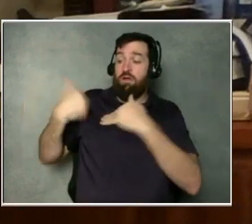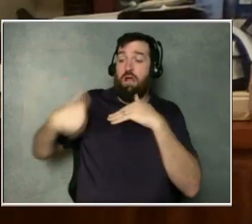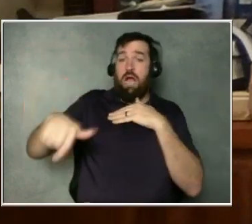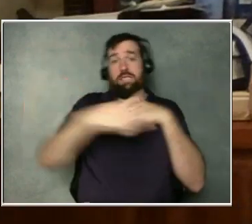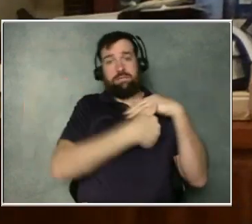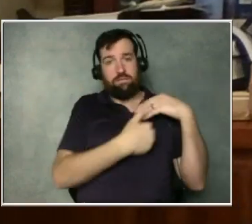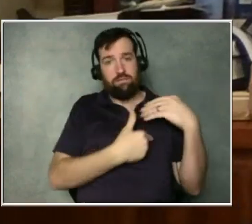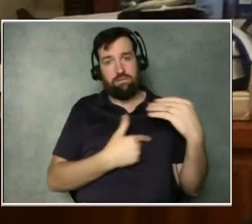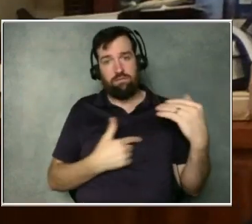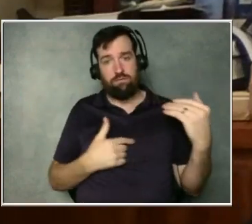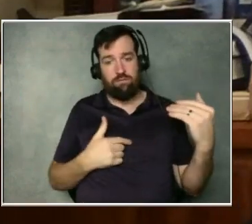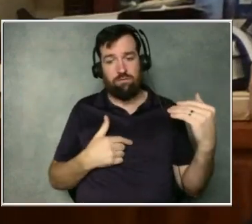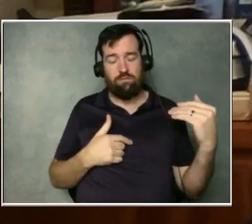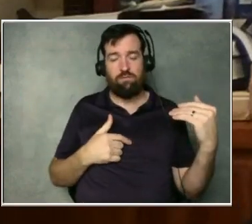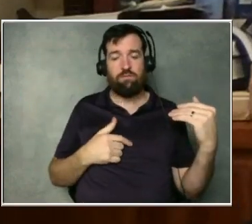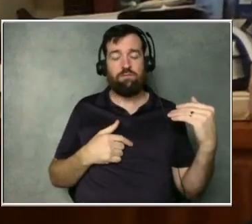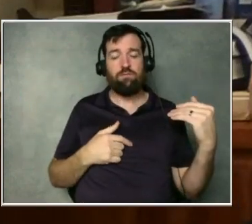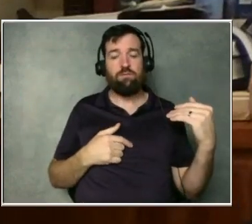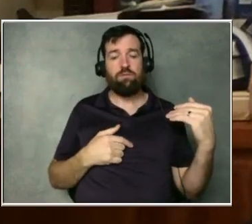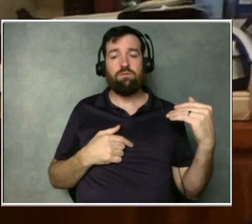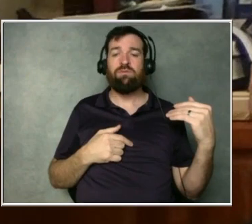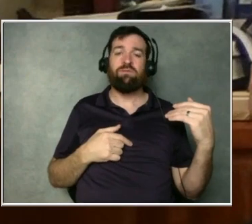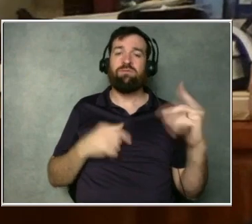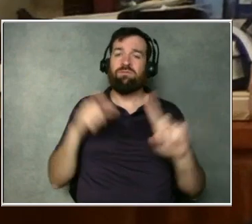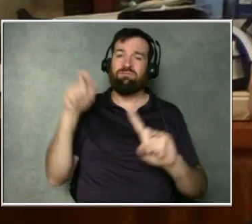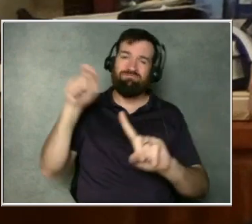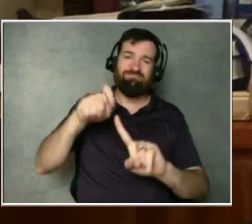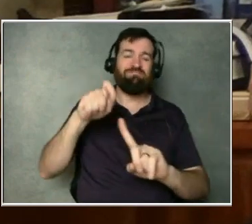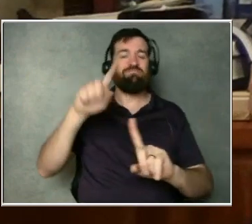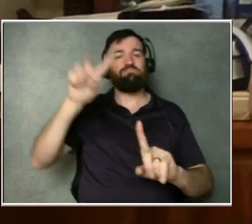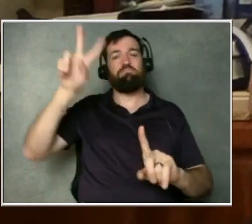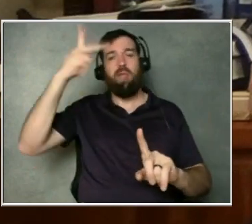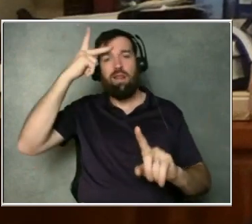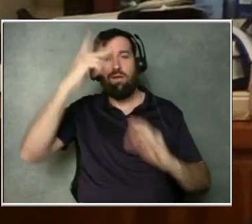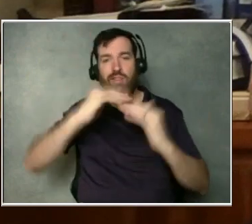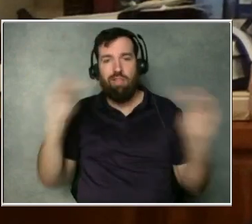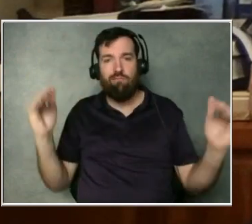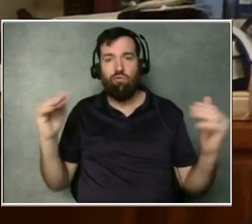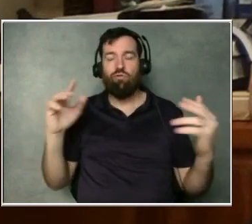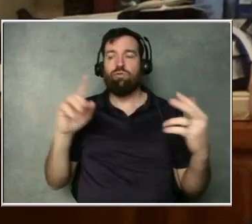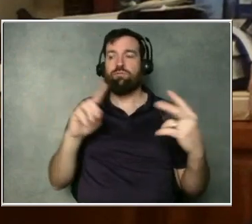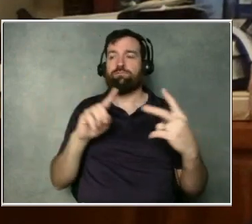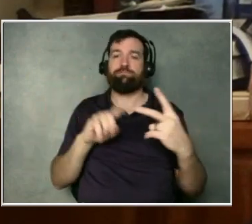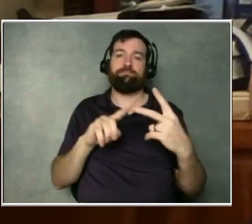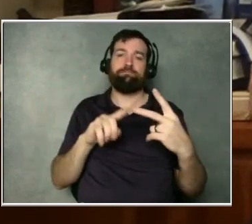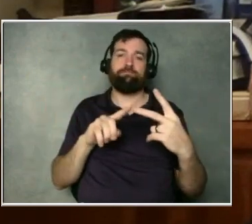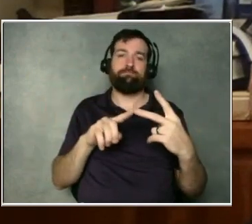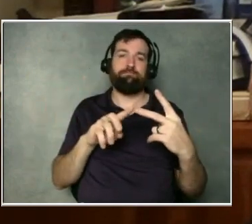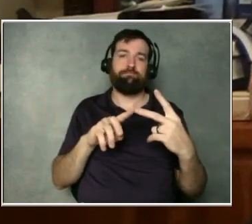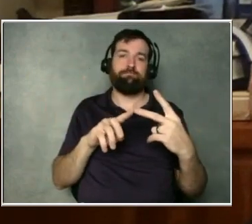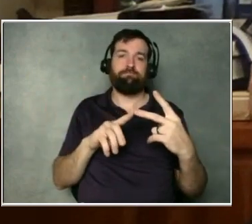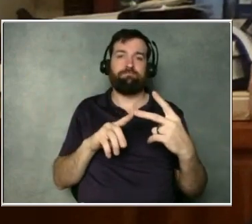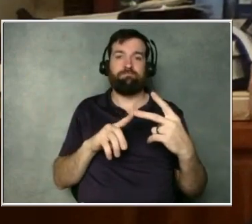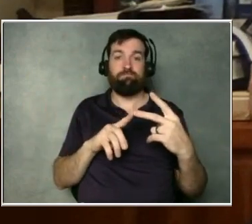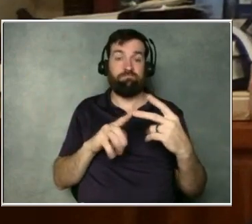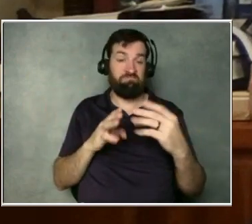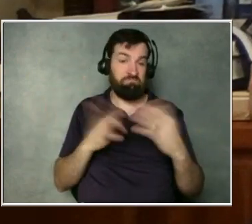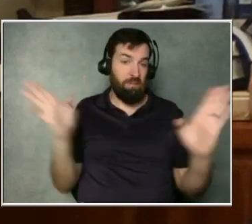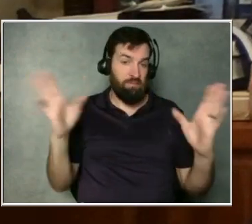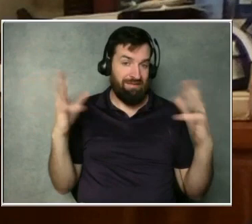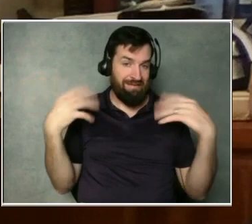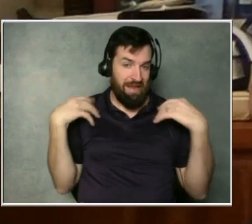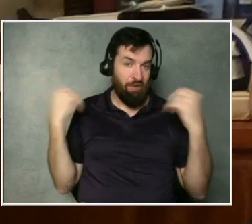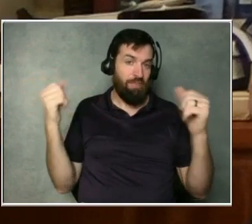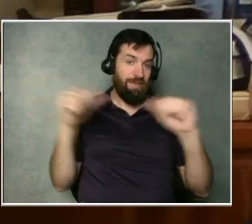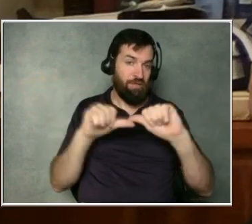that particularly at the political levels, at some of our nation's public health